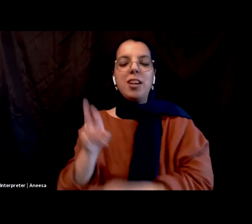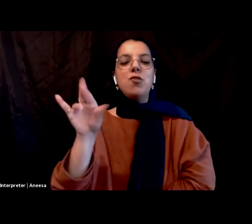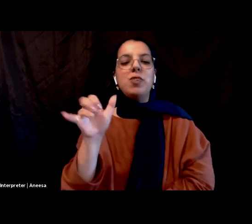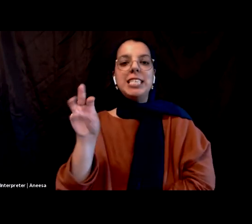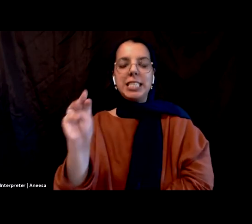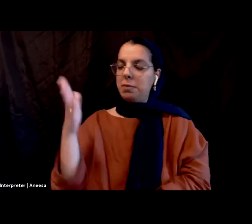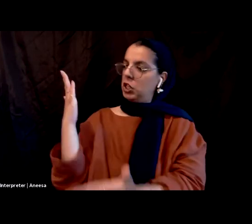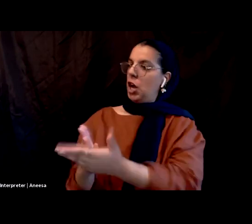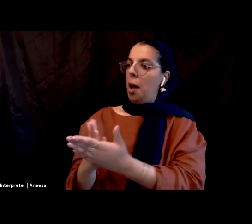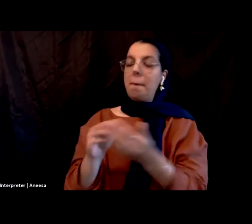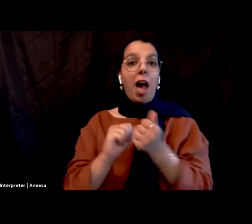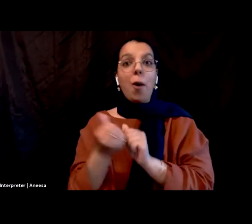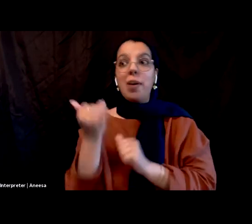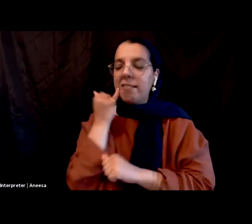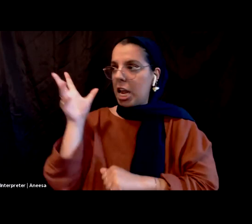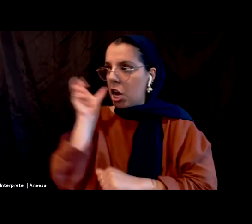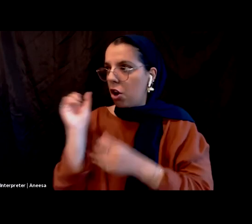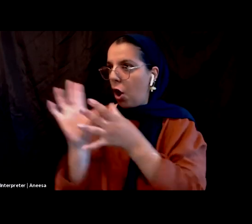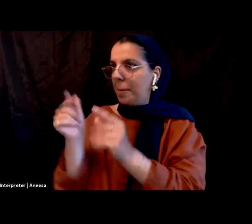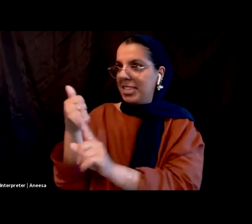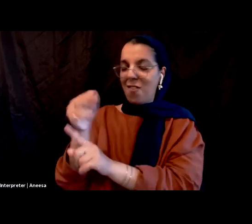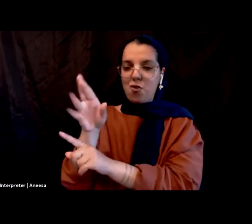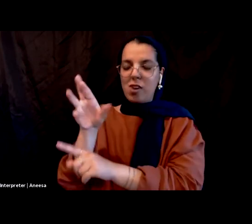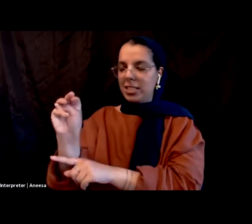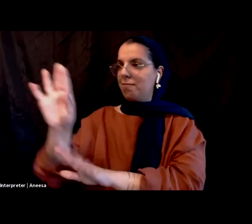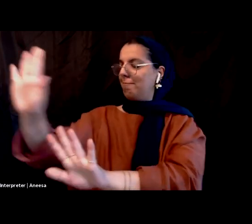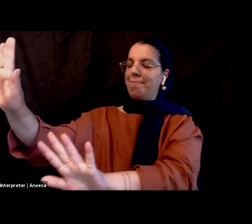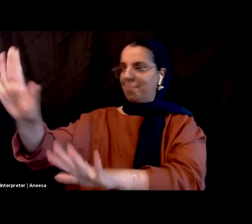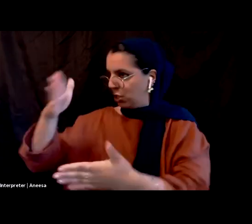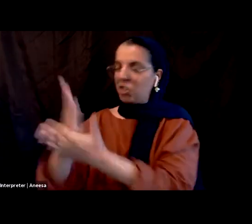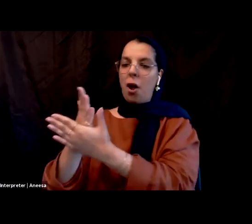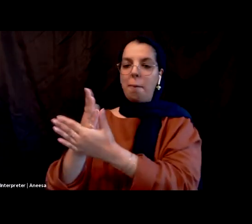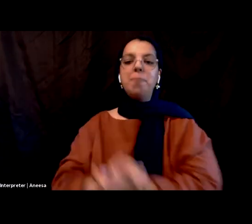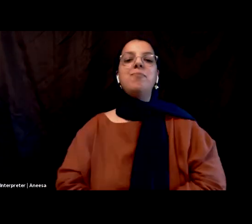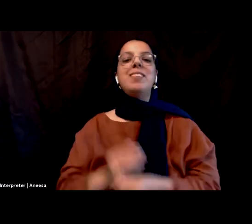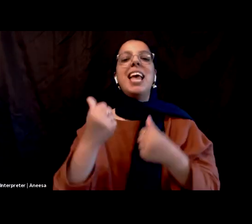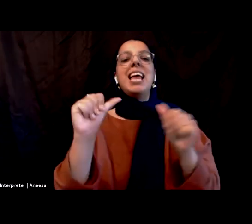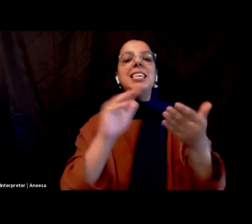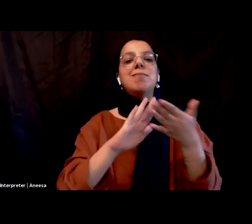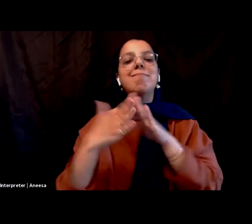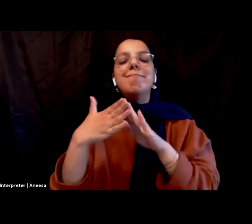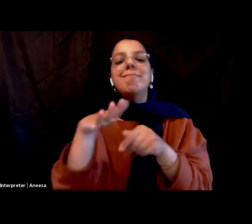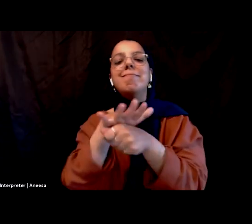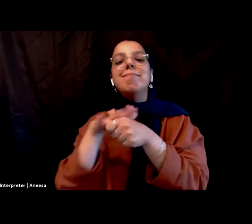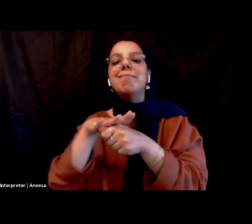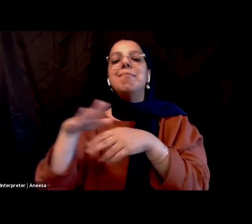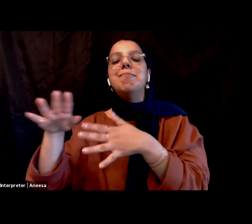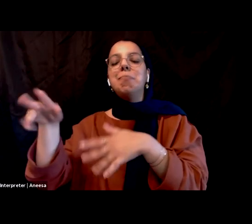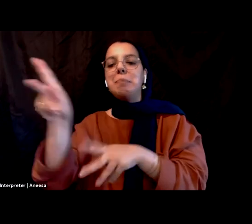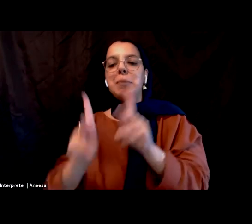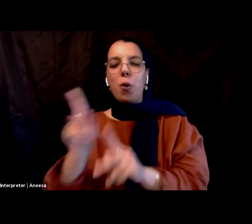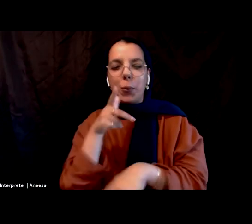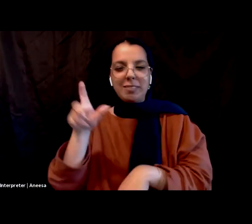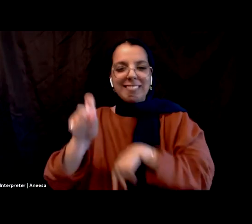you hear racist comments. Donate to Indigenous organizations and communities who are in need. Contact an